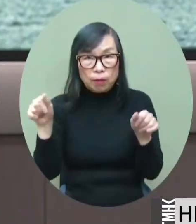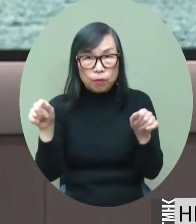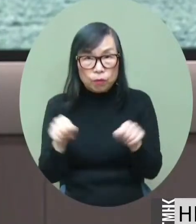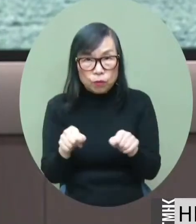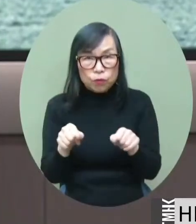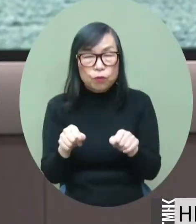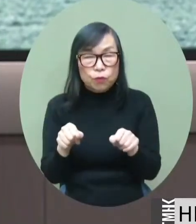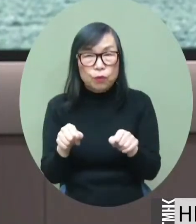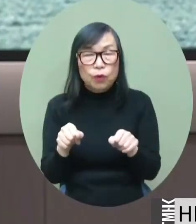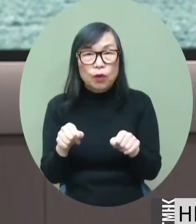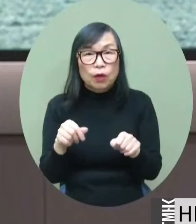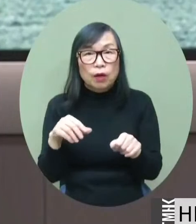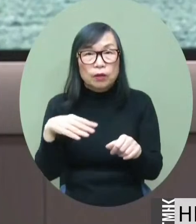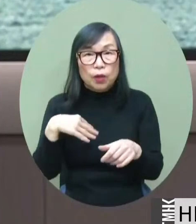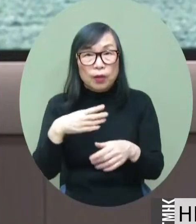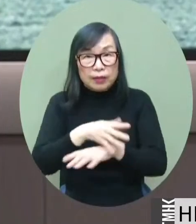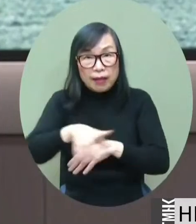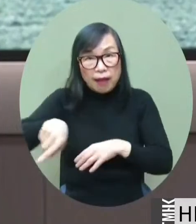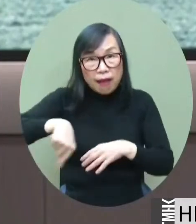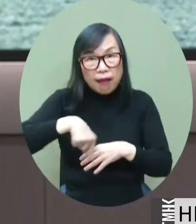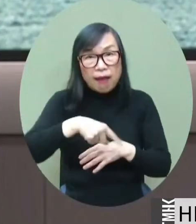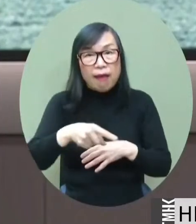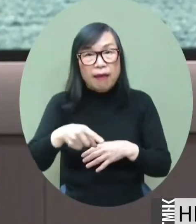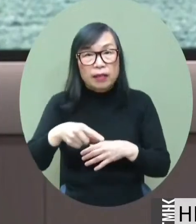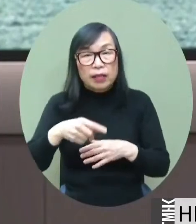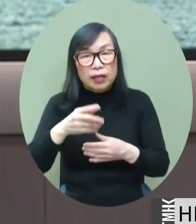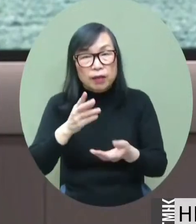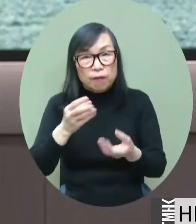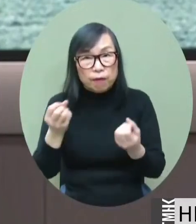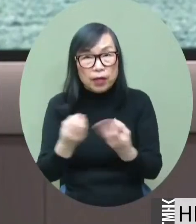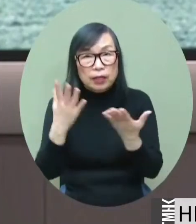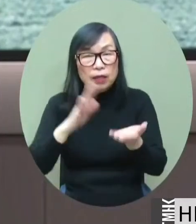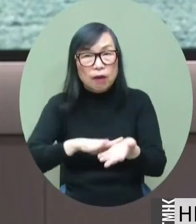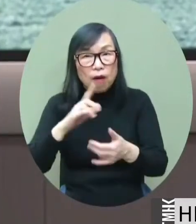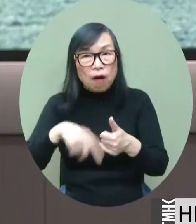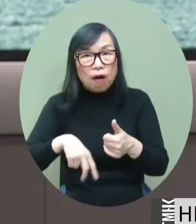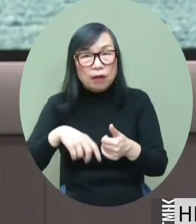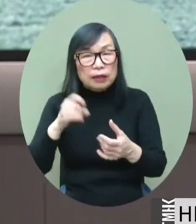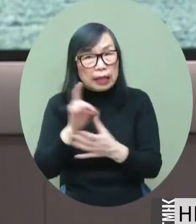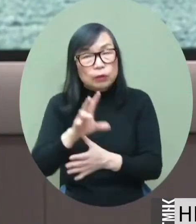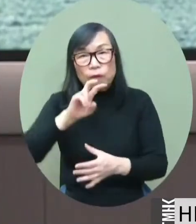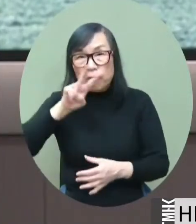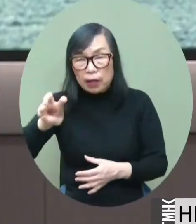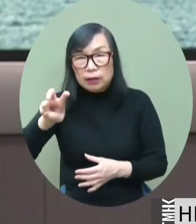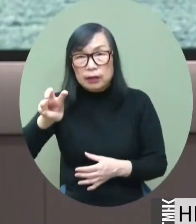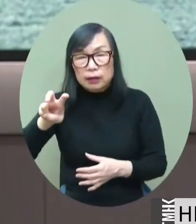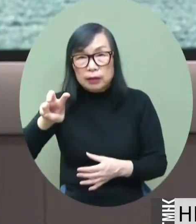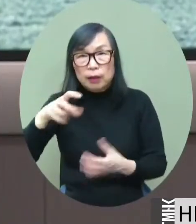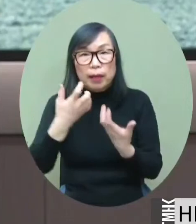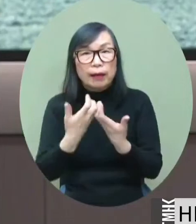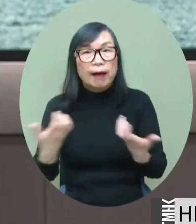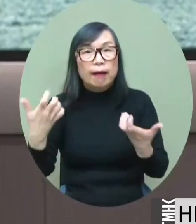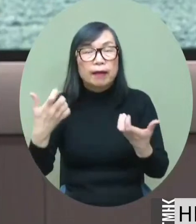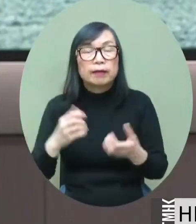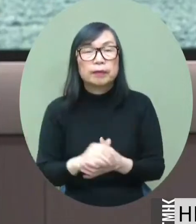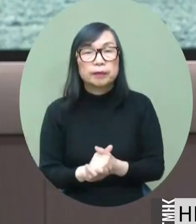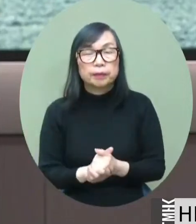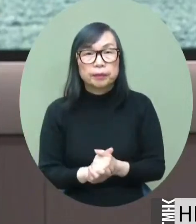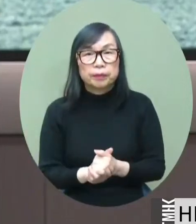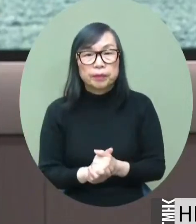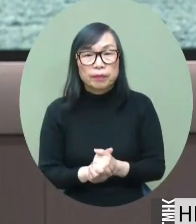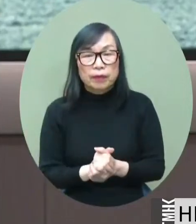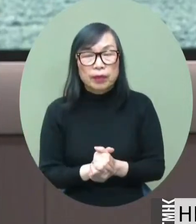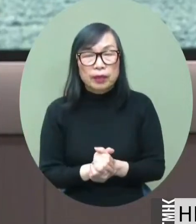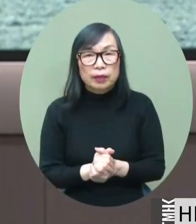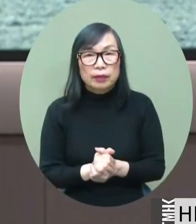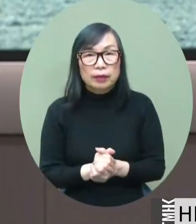they test positive, then necessary follow-up action can be taken. We hope to identify and detect cases